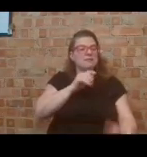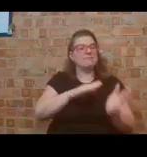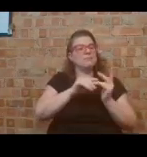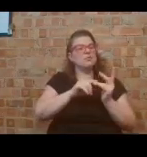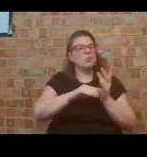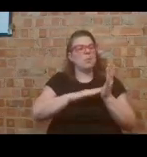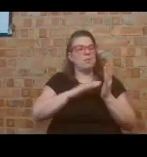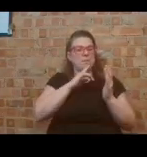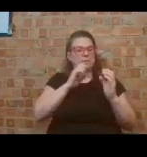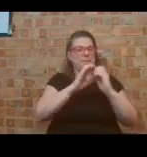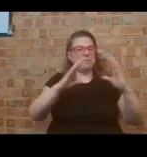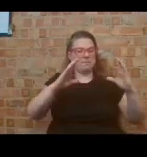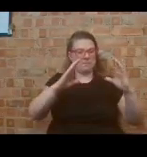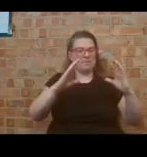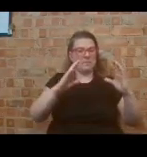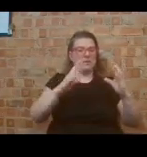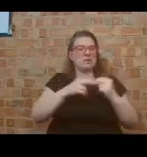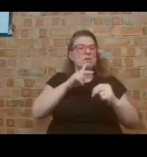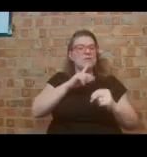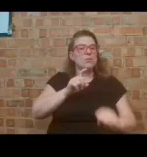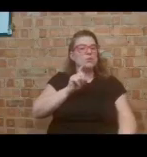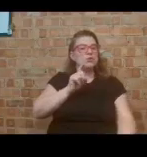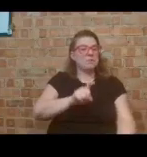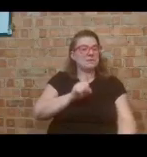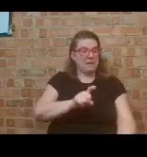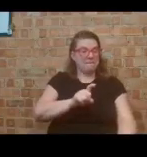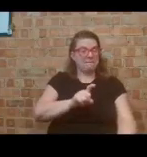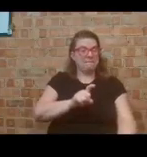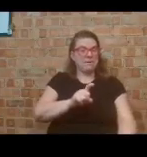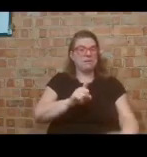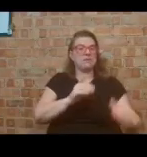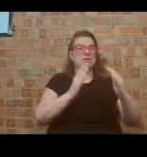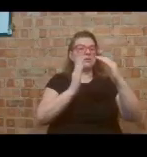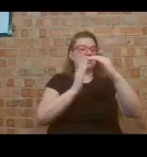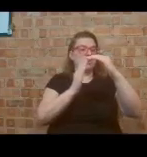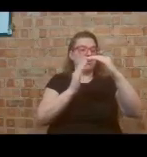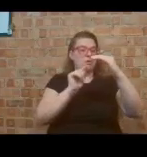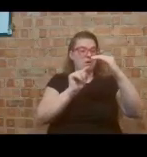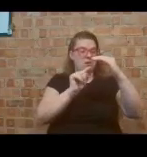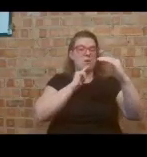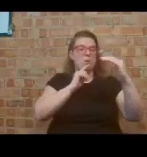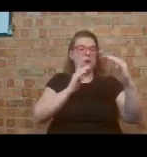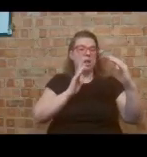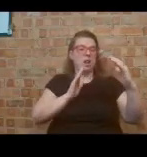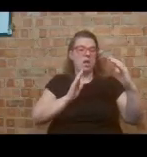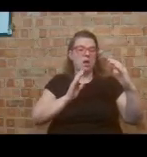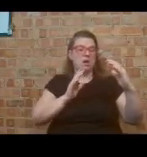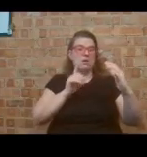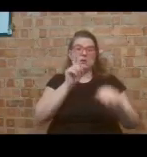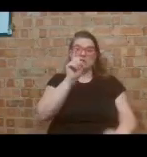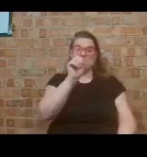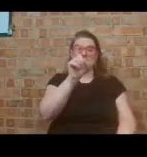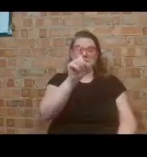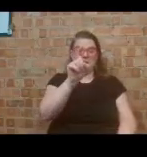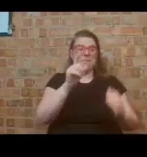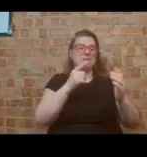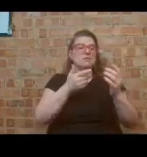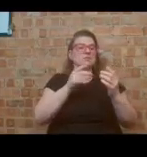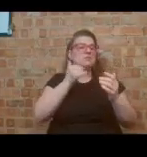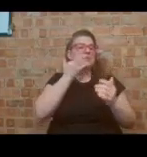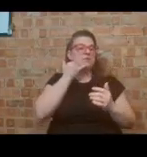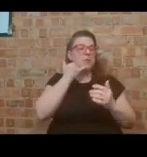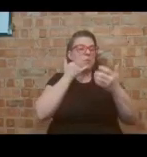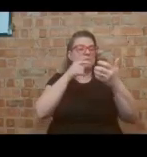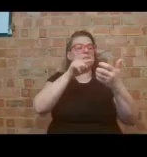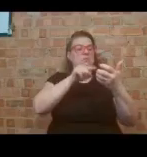magnification will be centered. So if you were to double tap 3 fingers up in the top corner, it would zoom into the top corner. And similarly, down